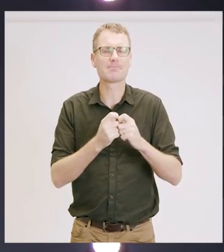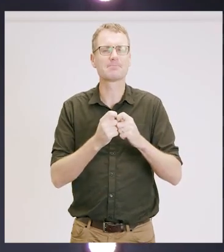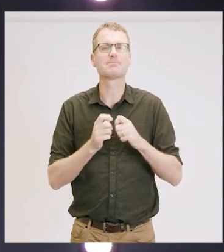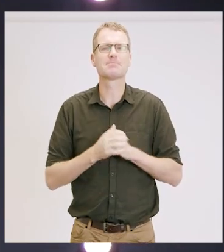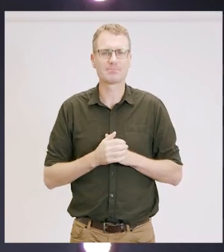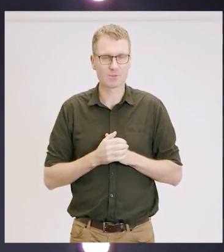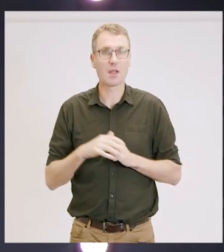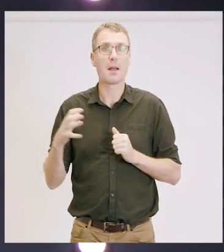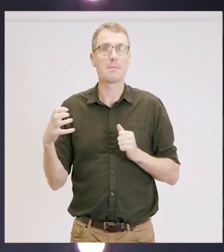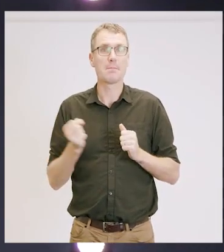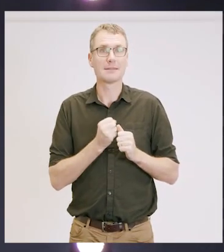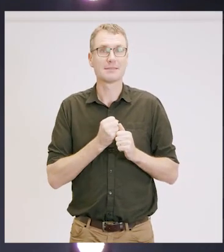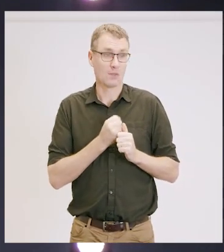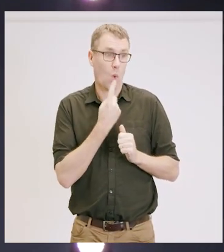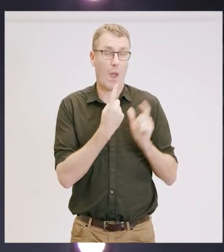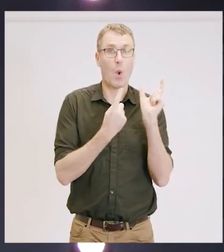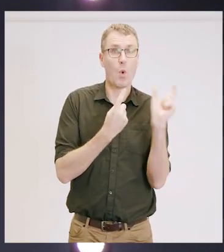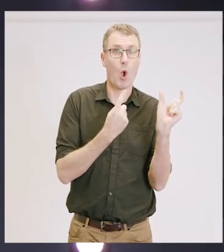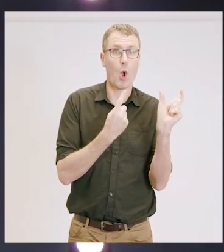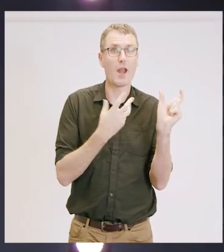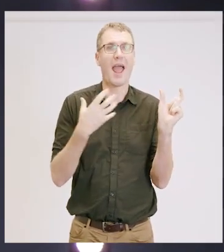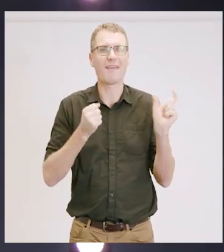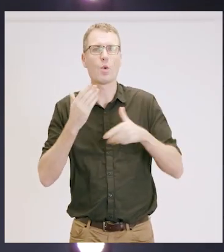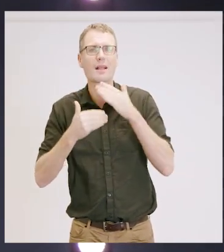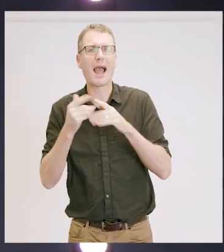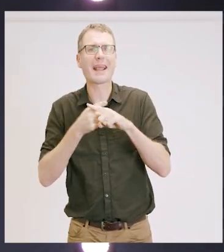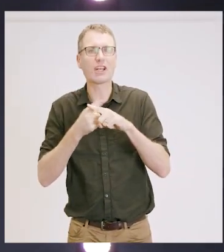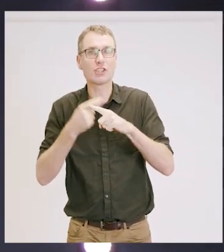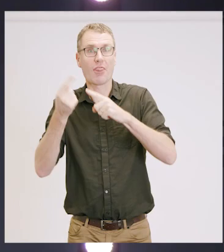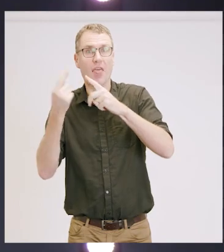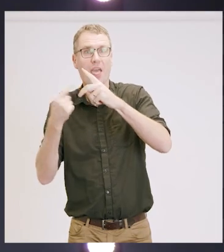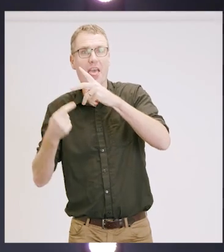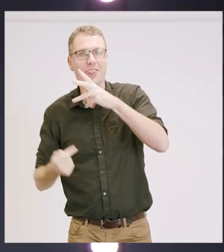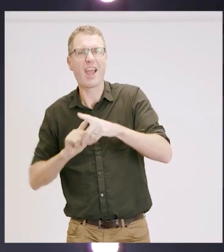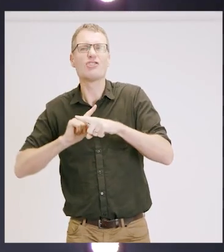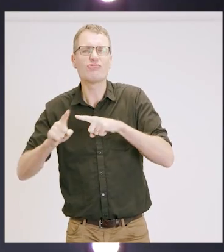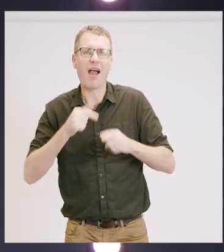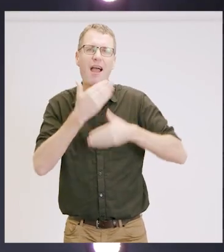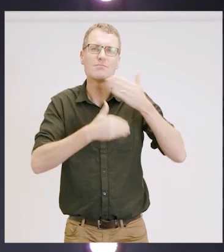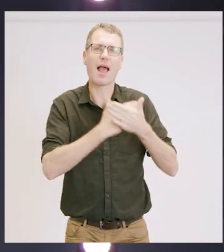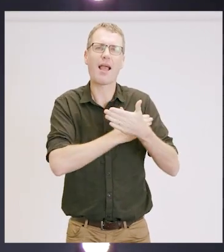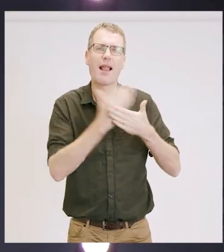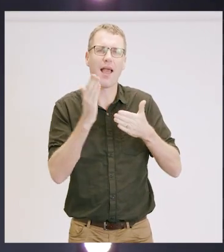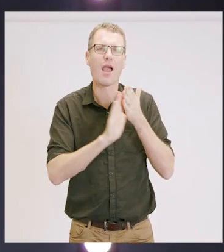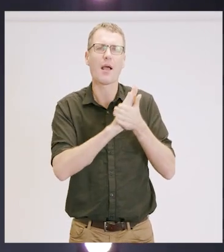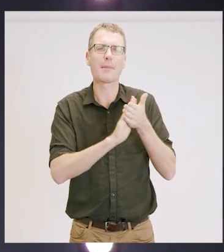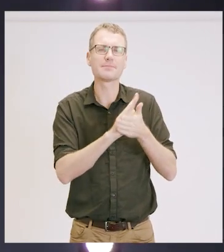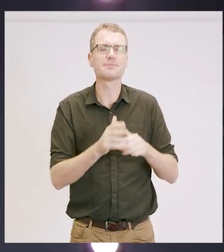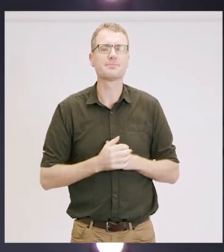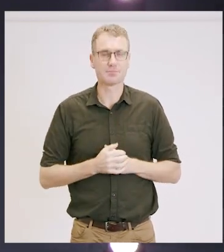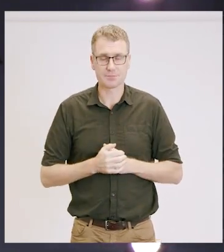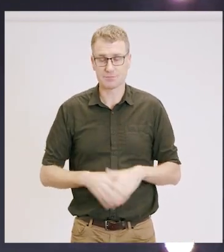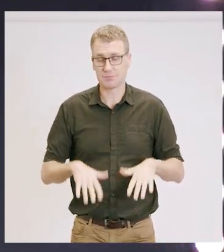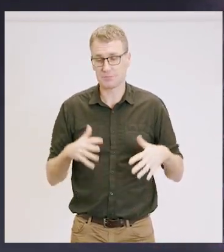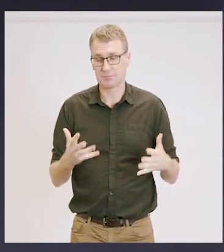lot of words to be able to explain what it means, but it is very biblical. Now, I read somewhere, and I'm not sure whether this is 100%